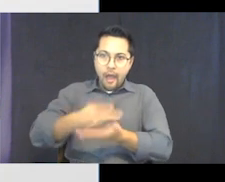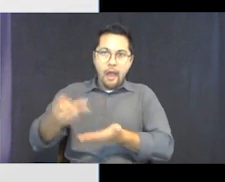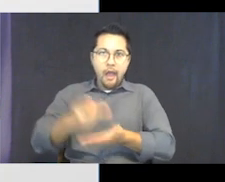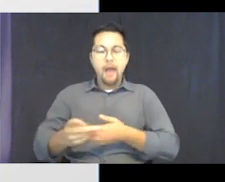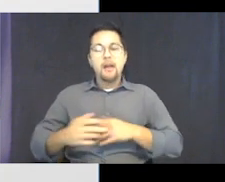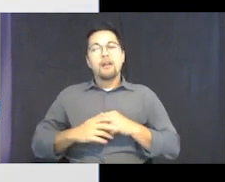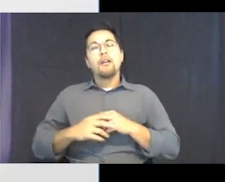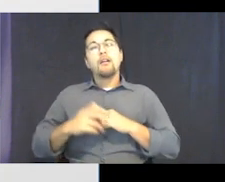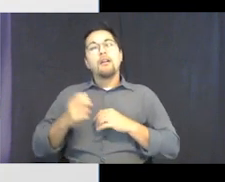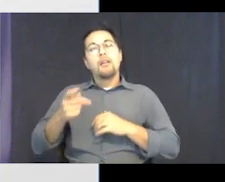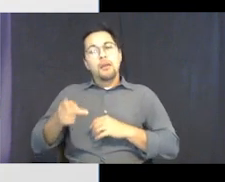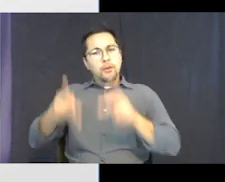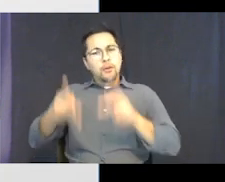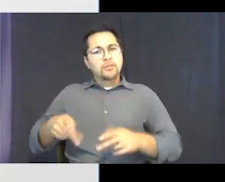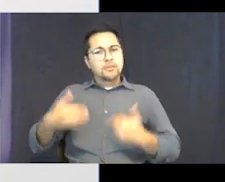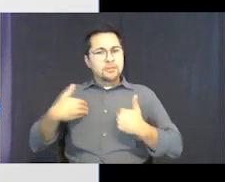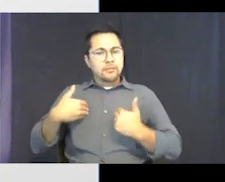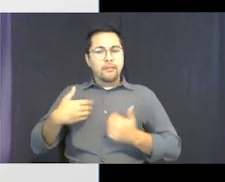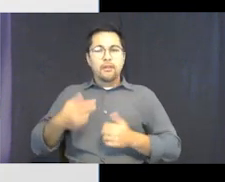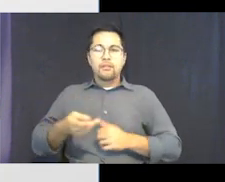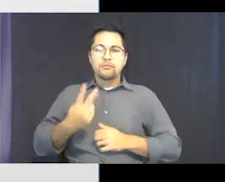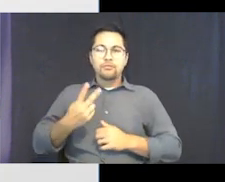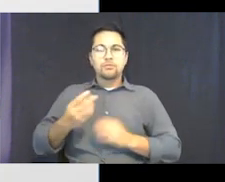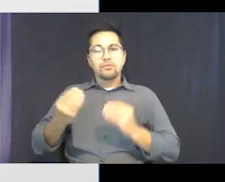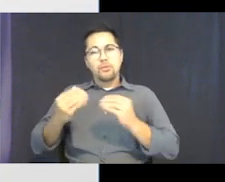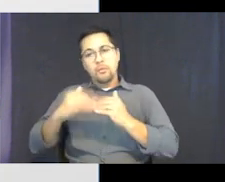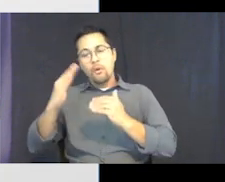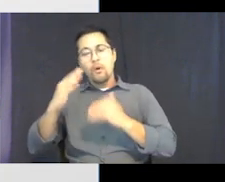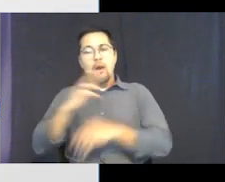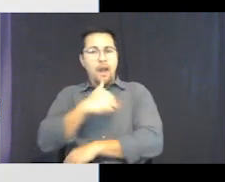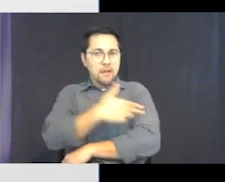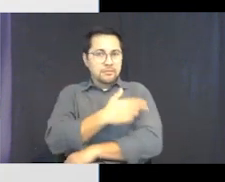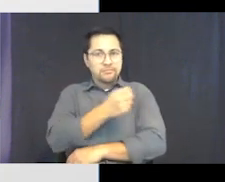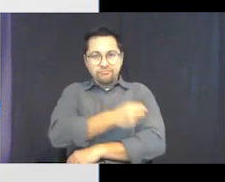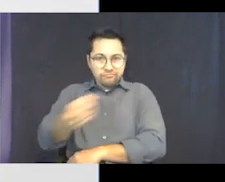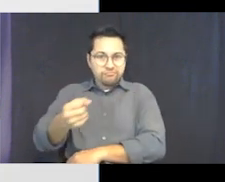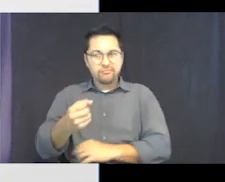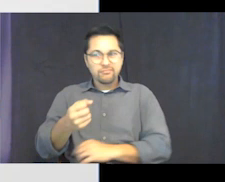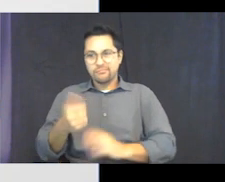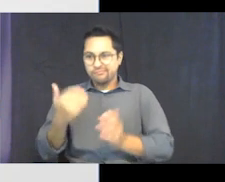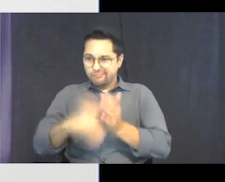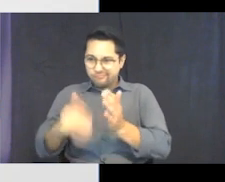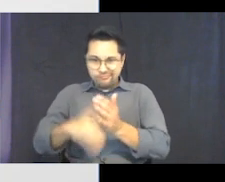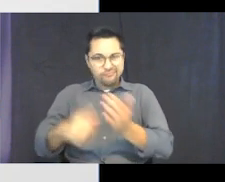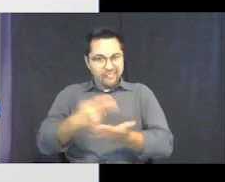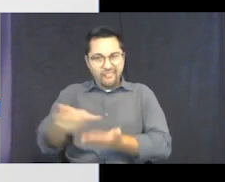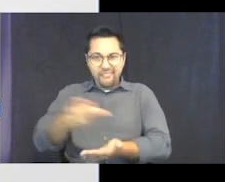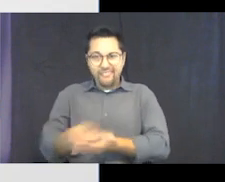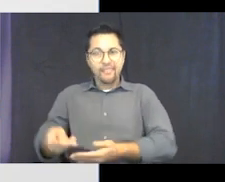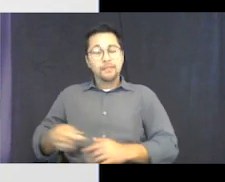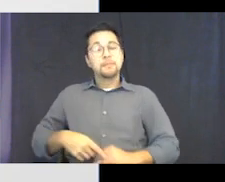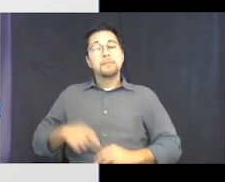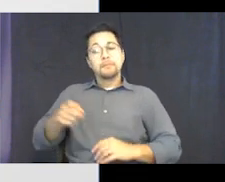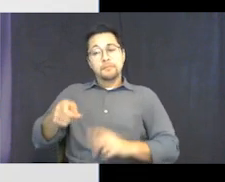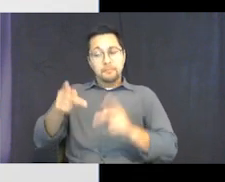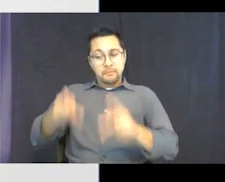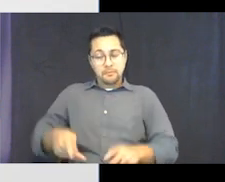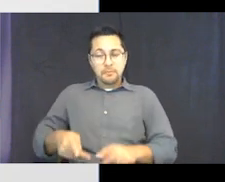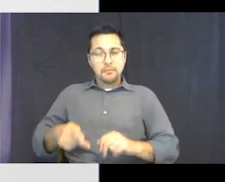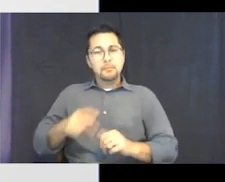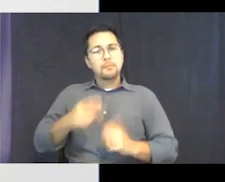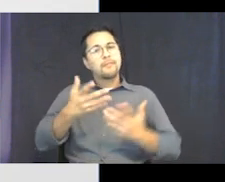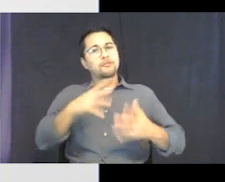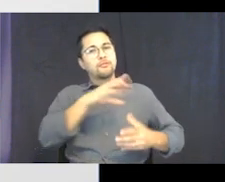The individual has had 2 or more periods of hospitalizations or repeated failures. The individual has had involvement